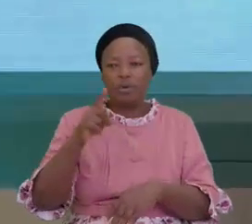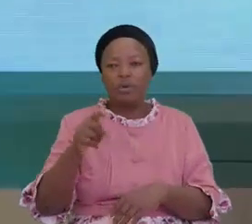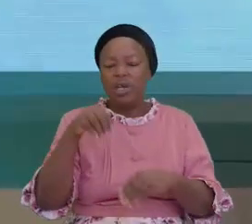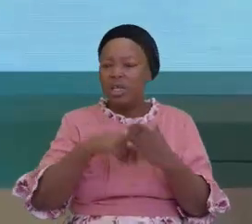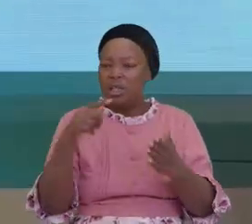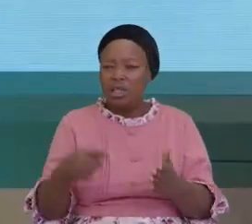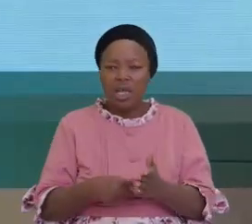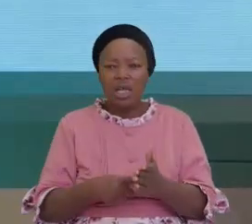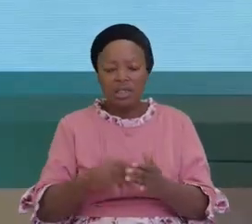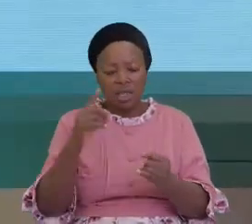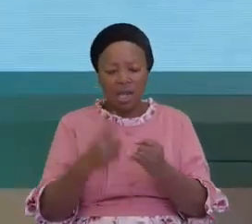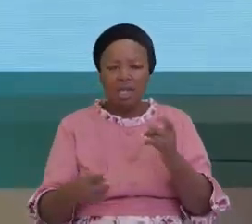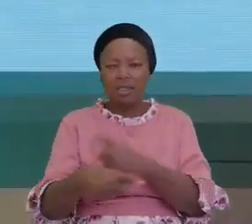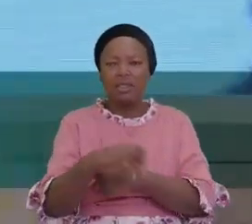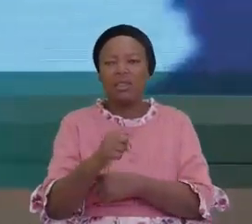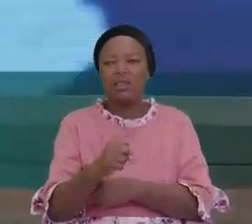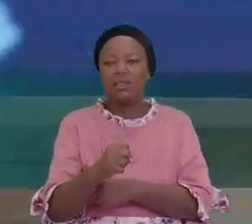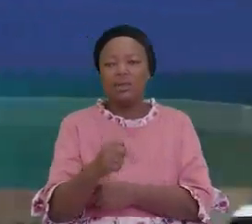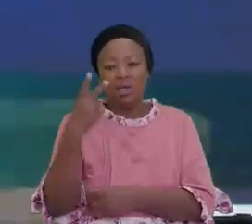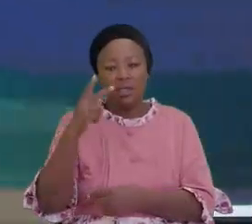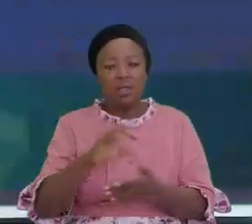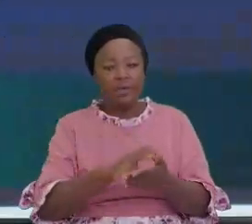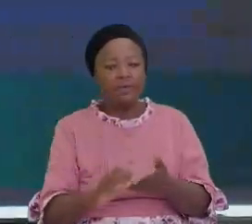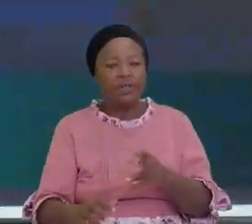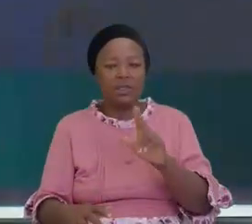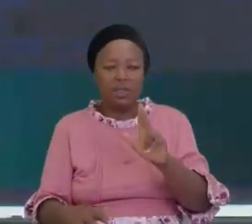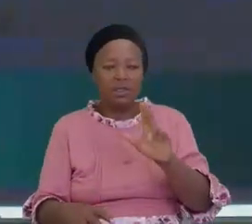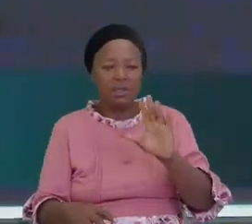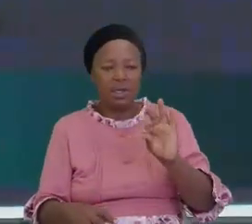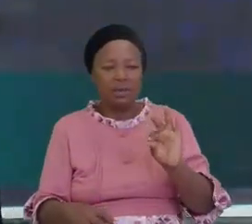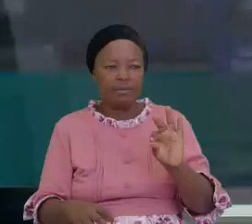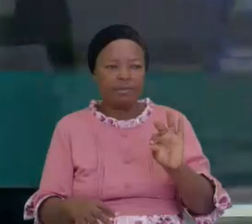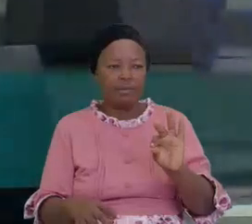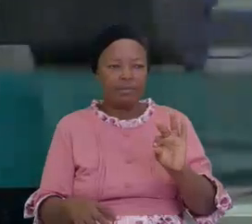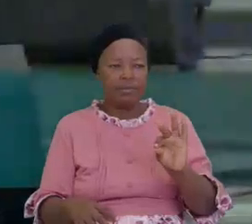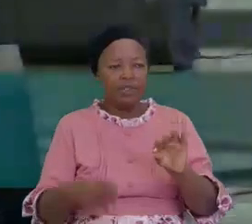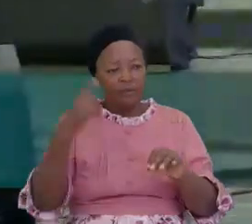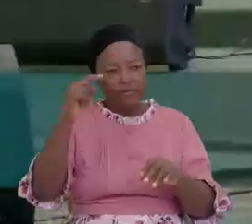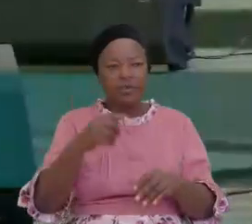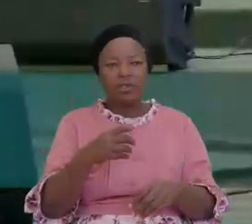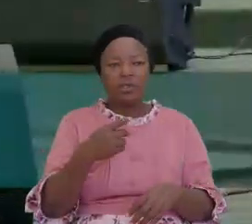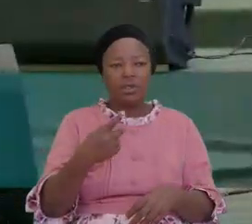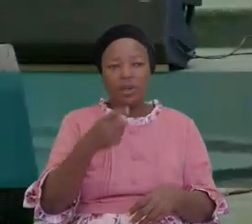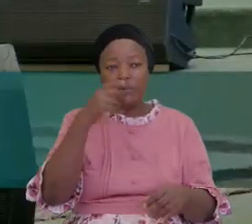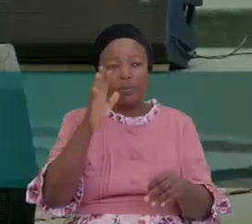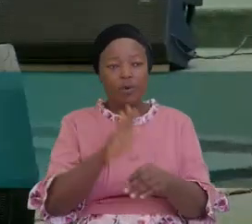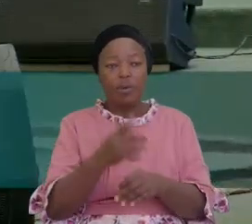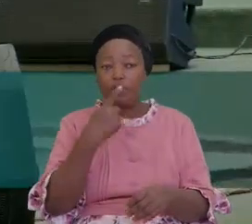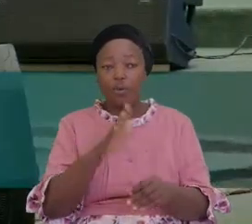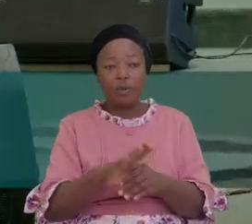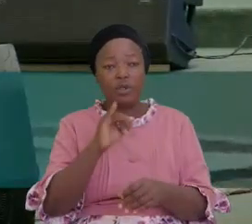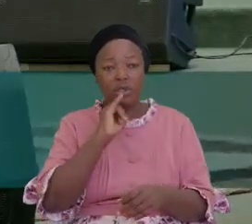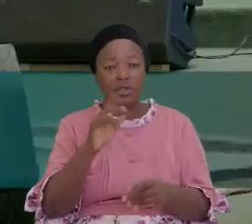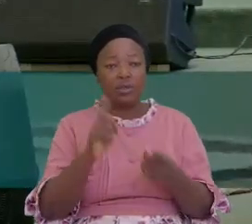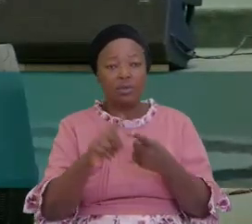last days, look at verse 39. For the promise is unto you and to your